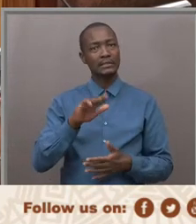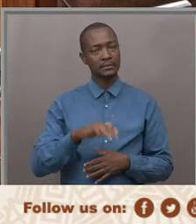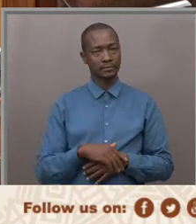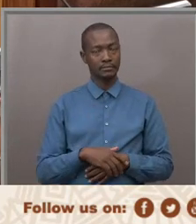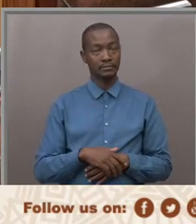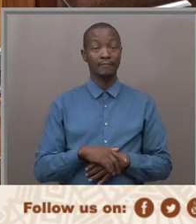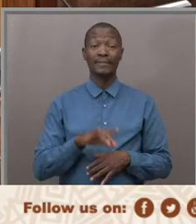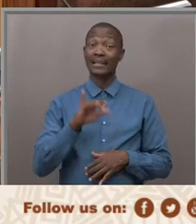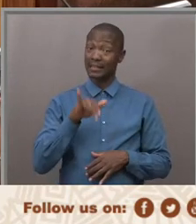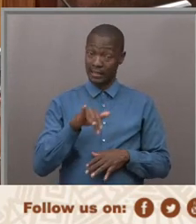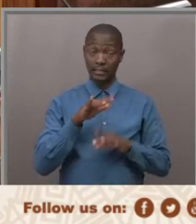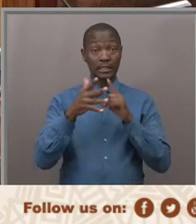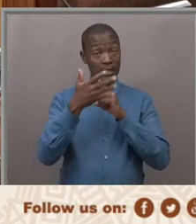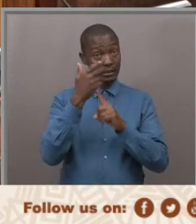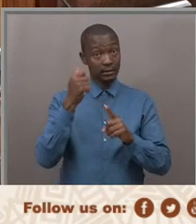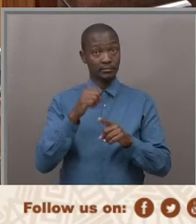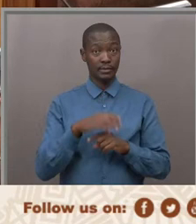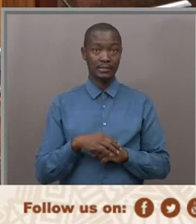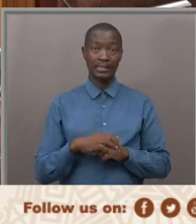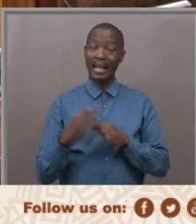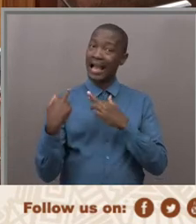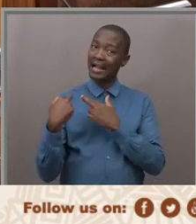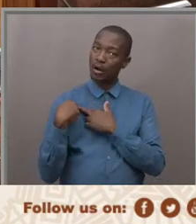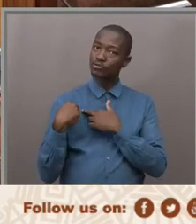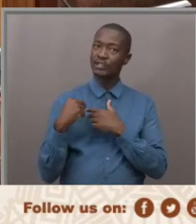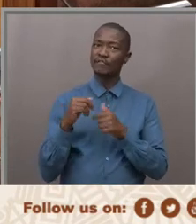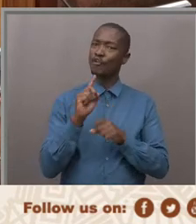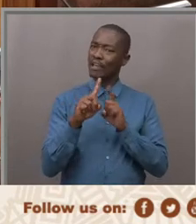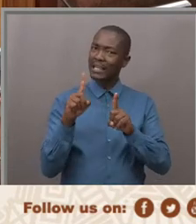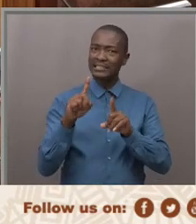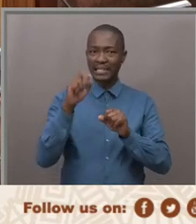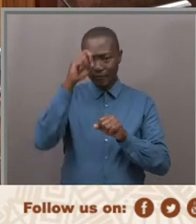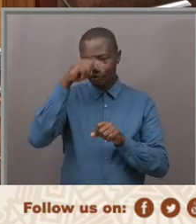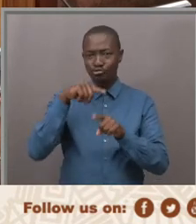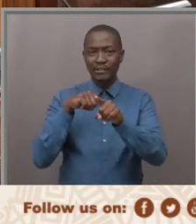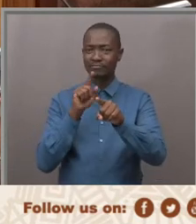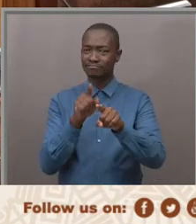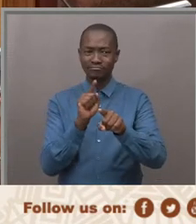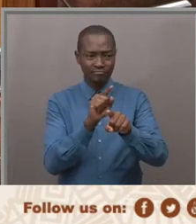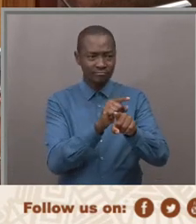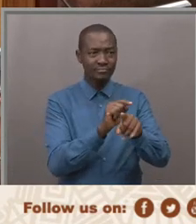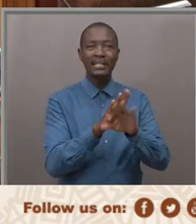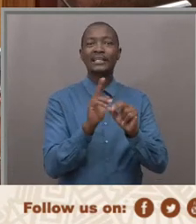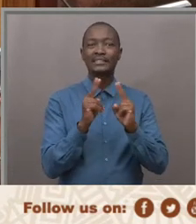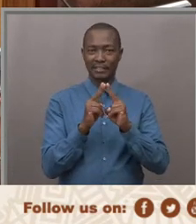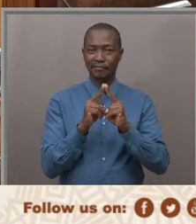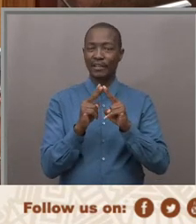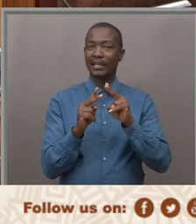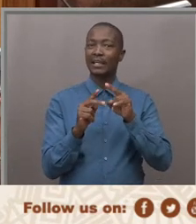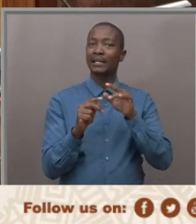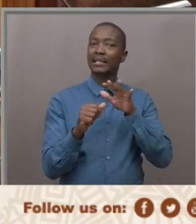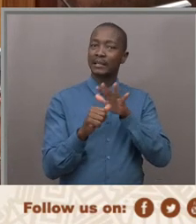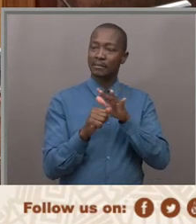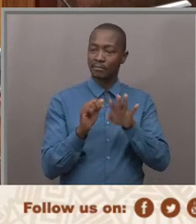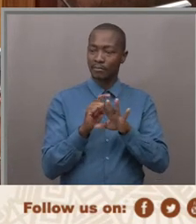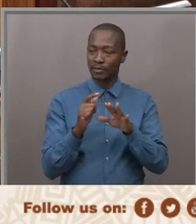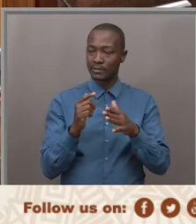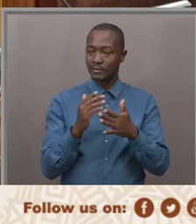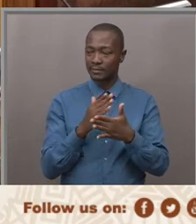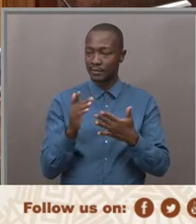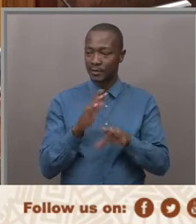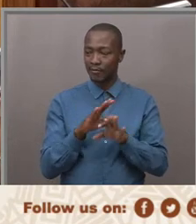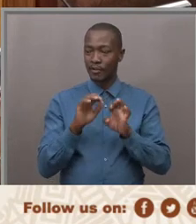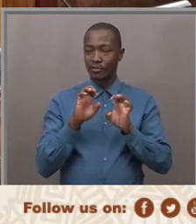That's a great achievement. Accounting for every learner is an important function of an education system. It's an